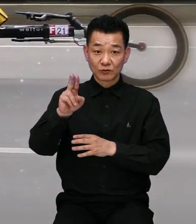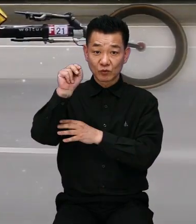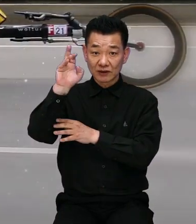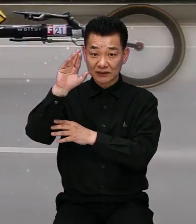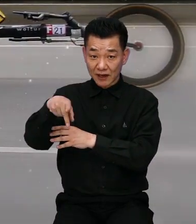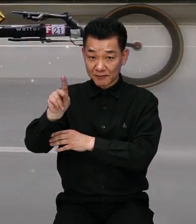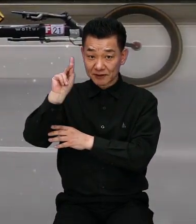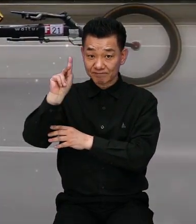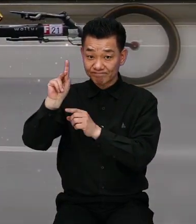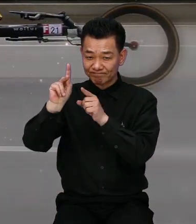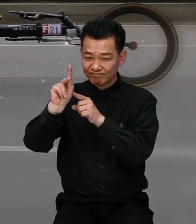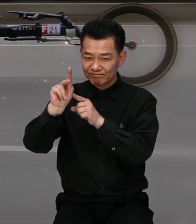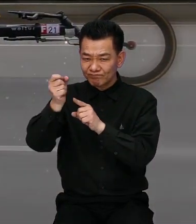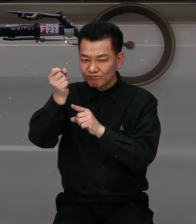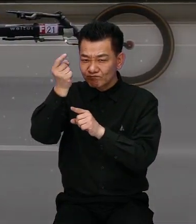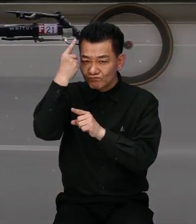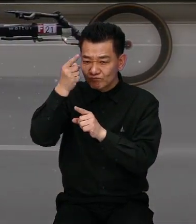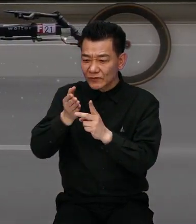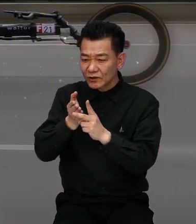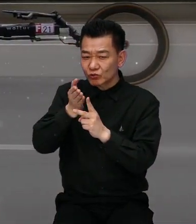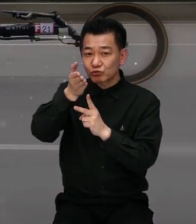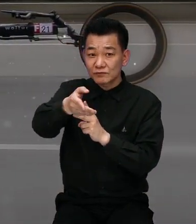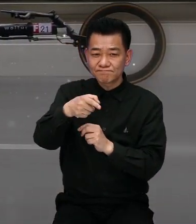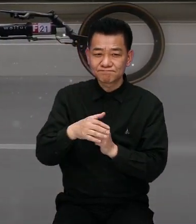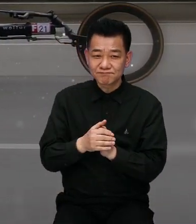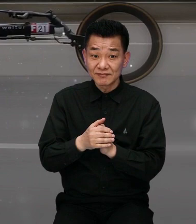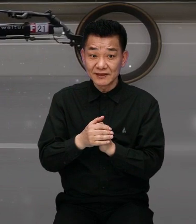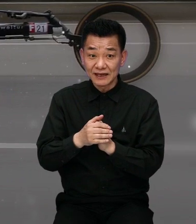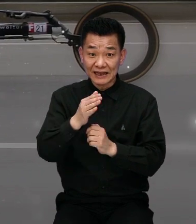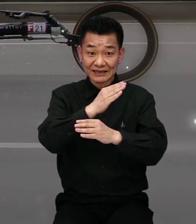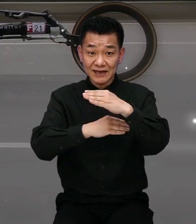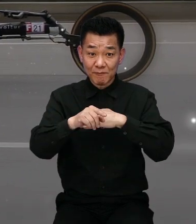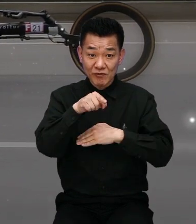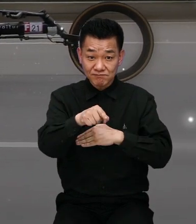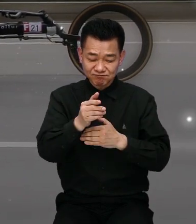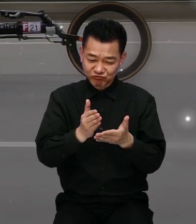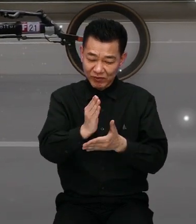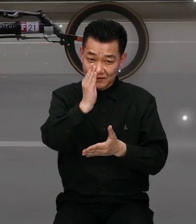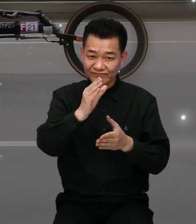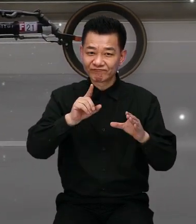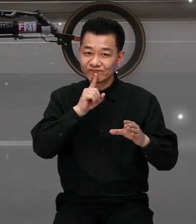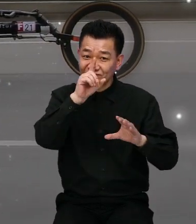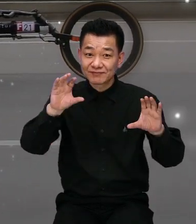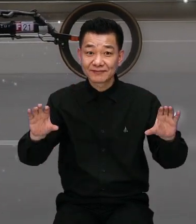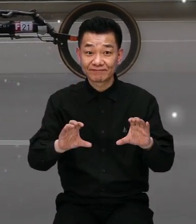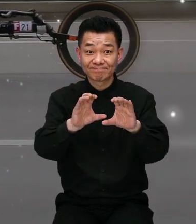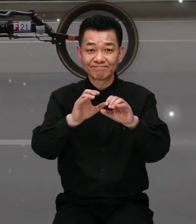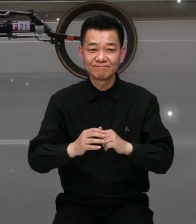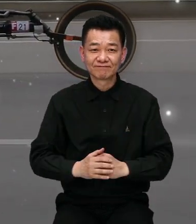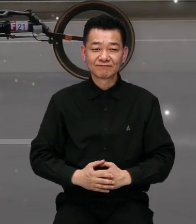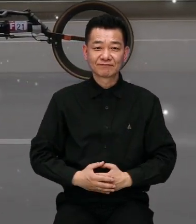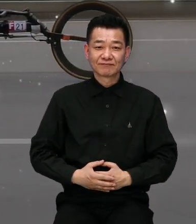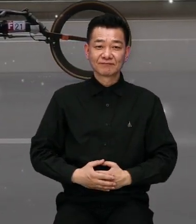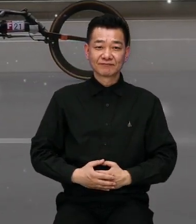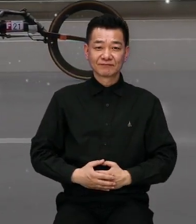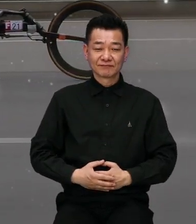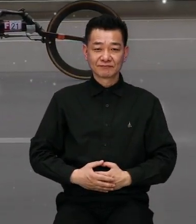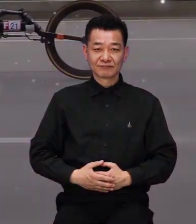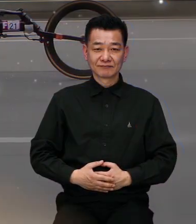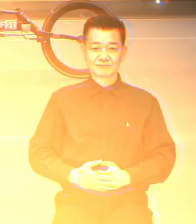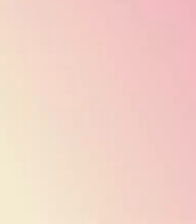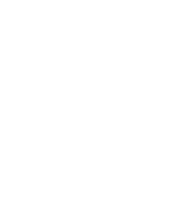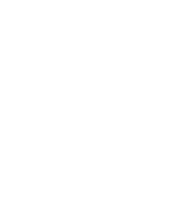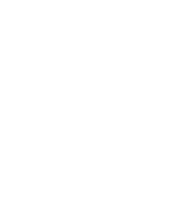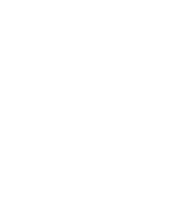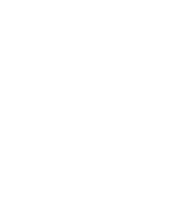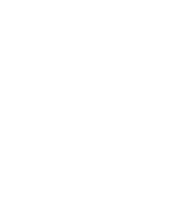The realization of the rights of persons with disabilities through an appropriate understanding on the UN CRPD.